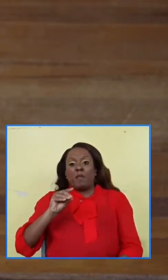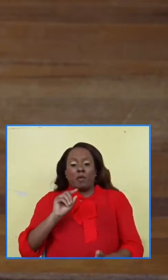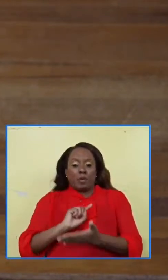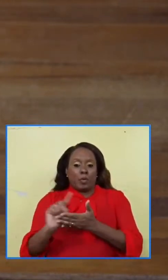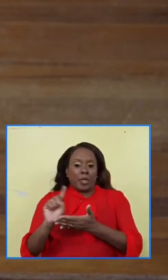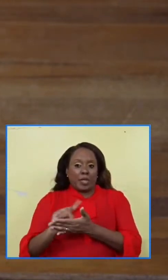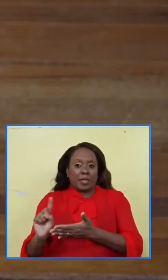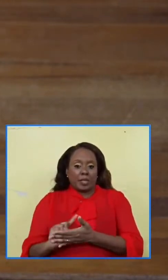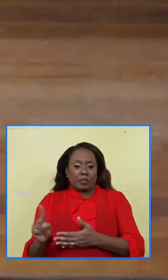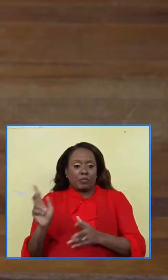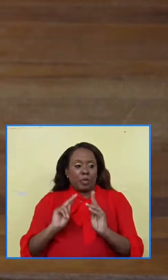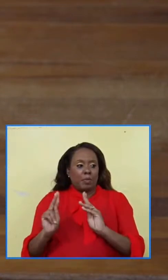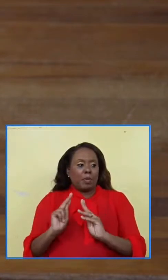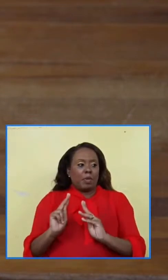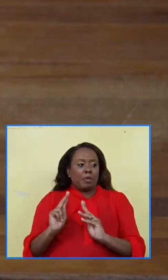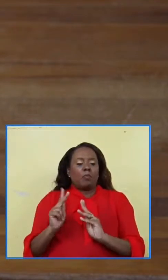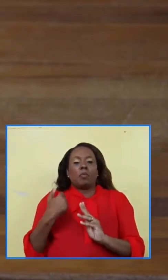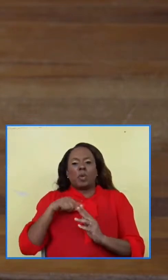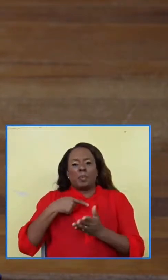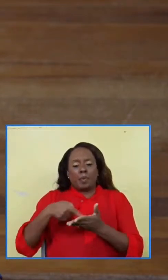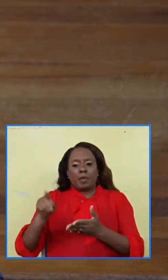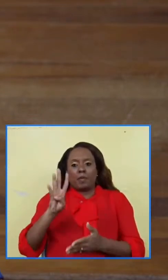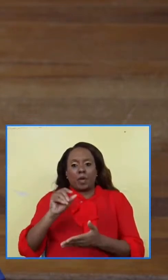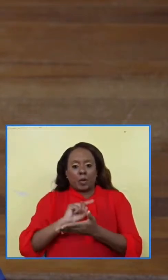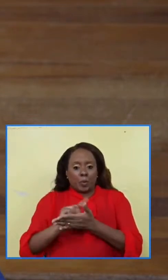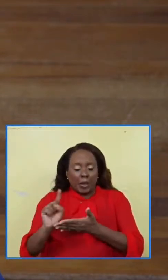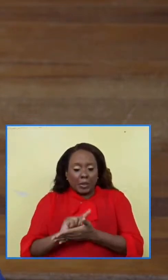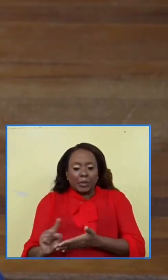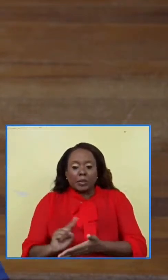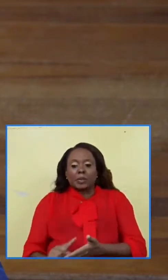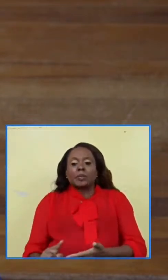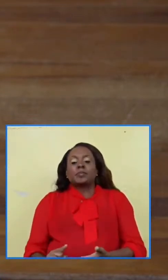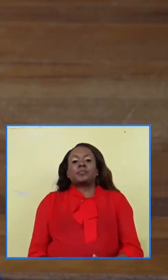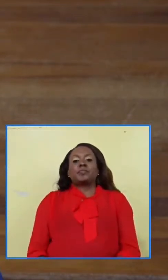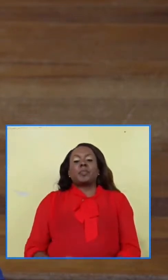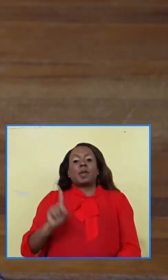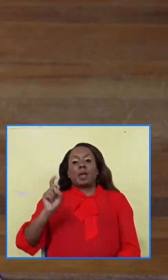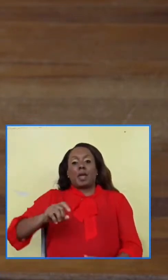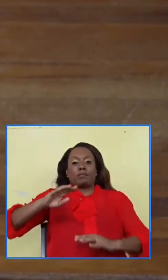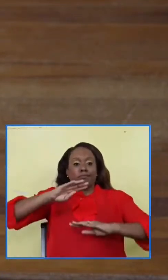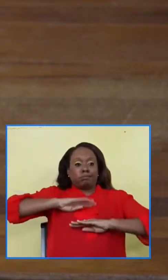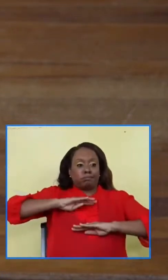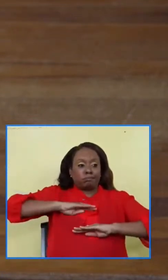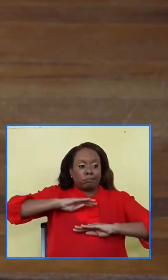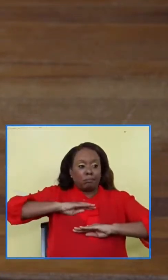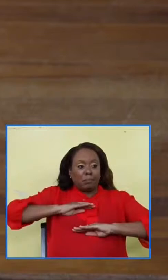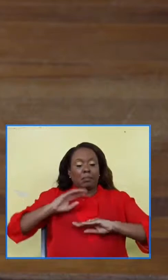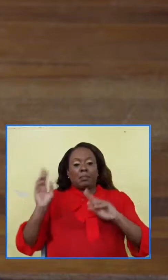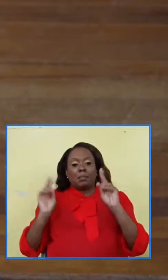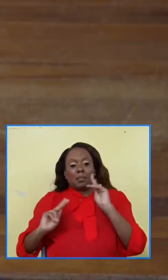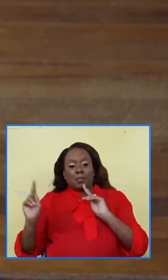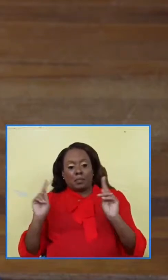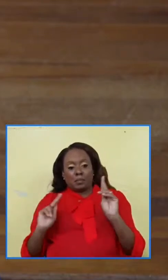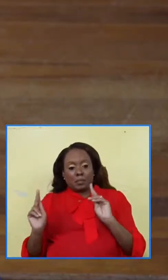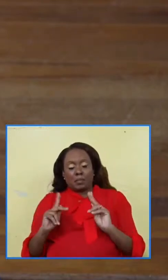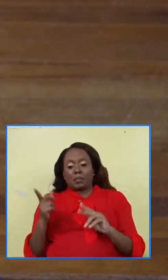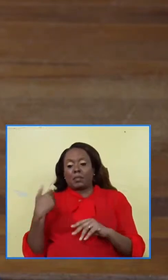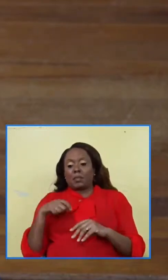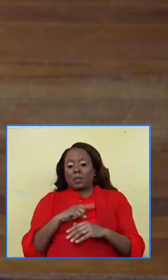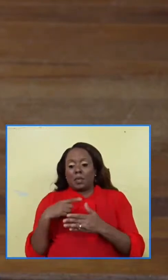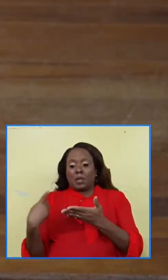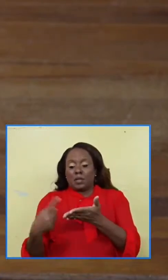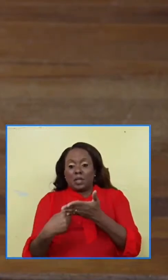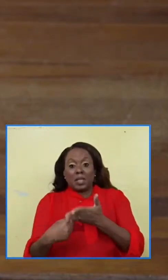extended. So the funds always have to meet the needs of the society, and that is what we are